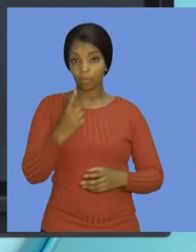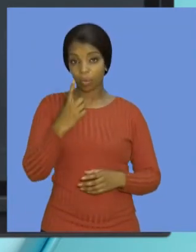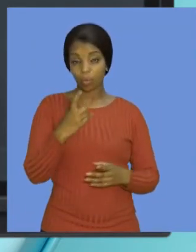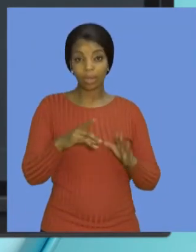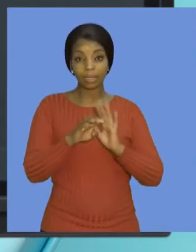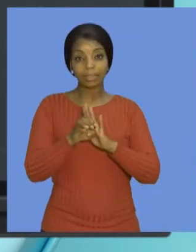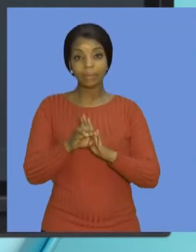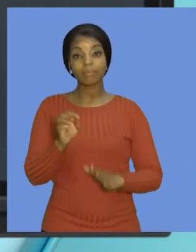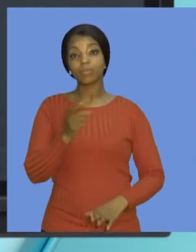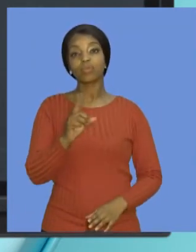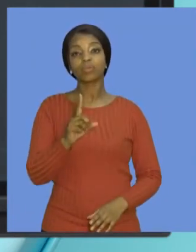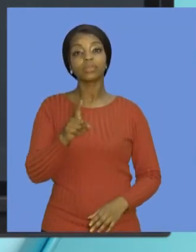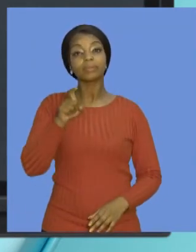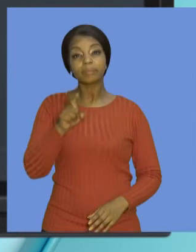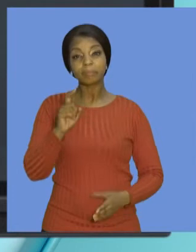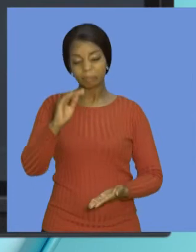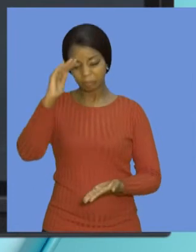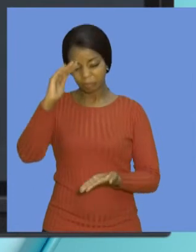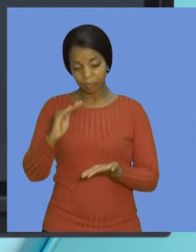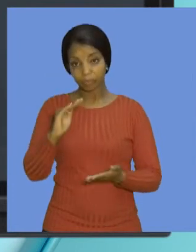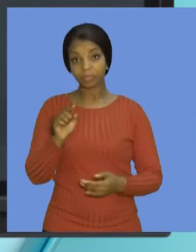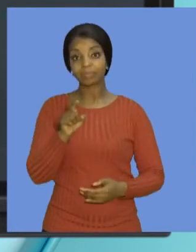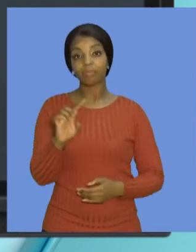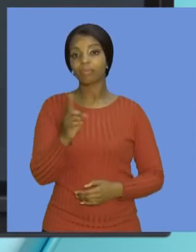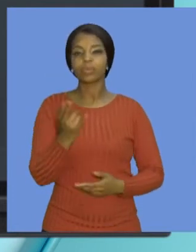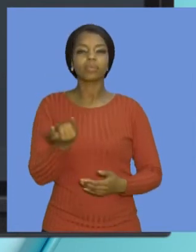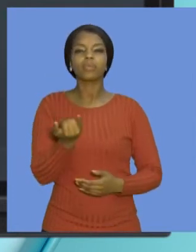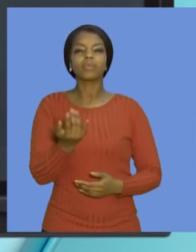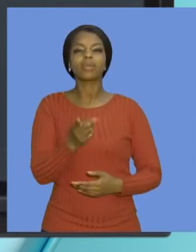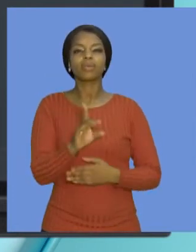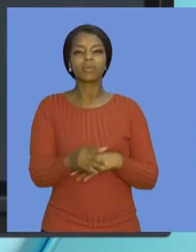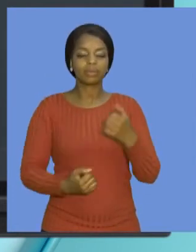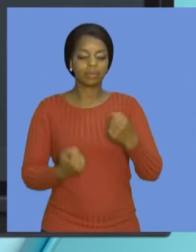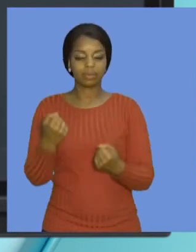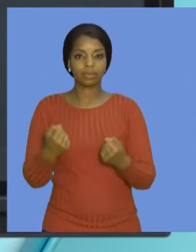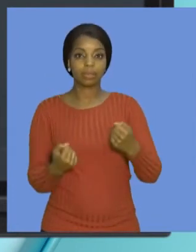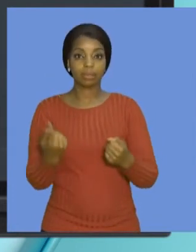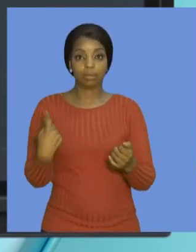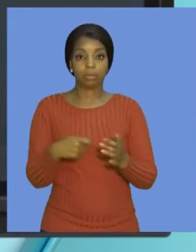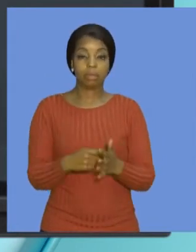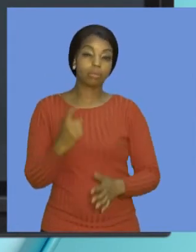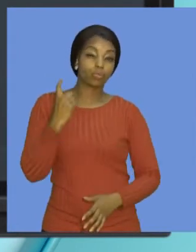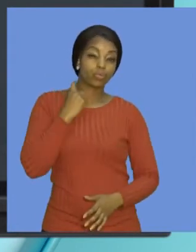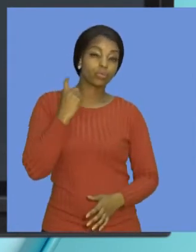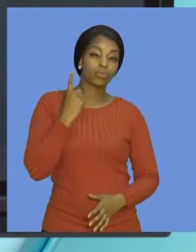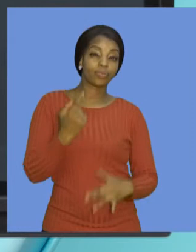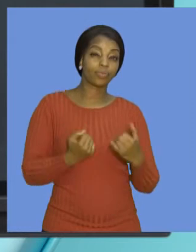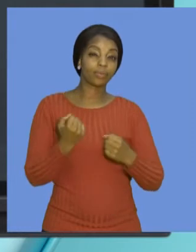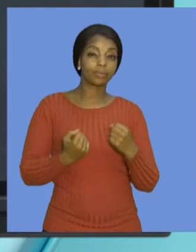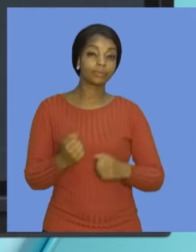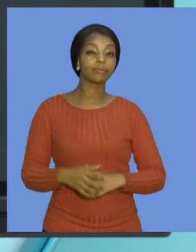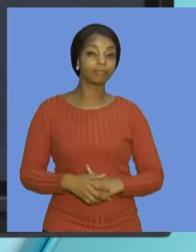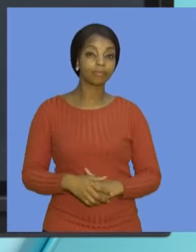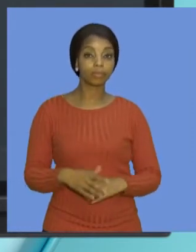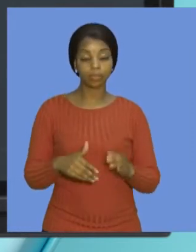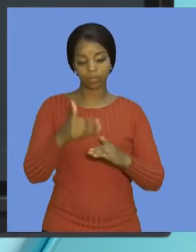of what depreciation is a car. You can buy a luxurious car, guys, maybe RS7, you know, Audi lovers